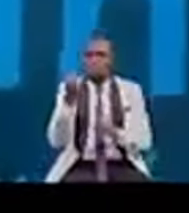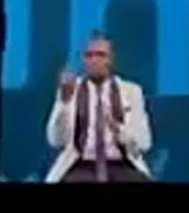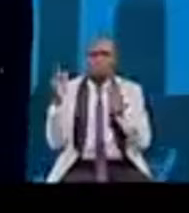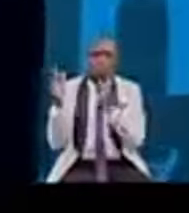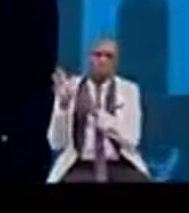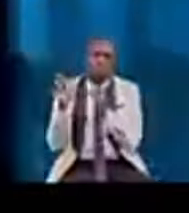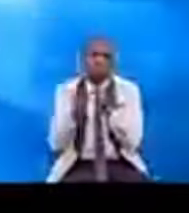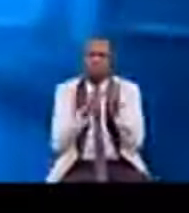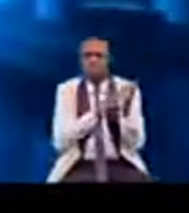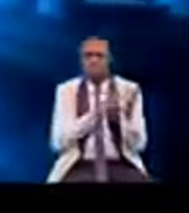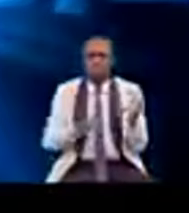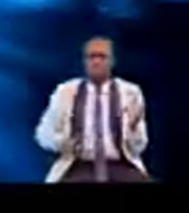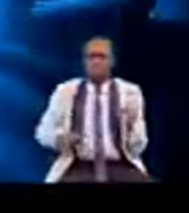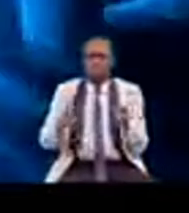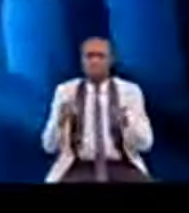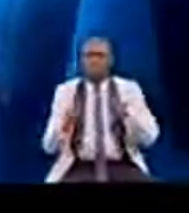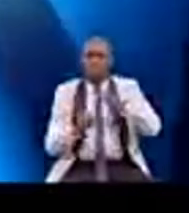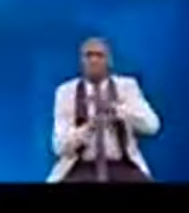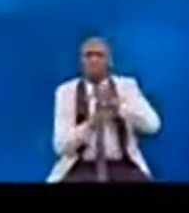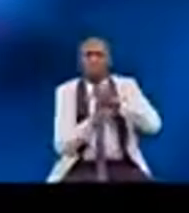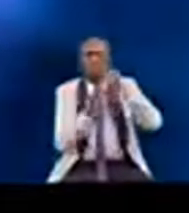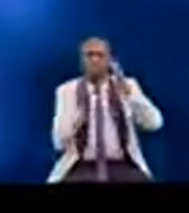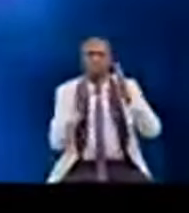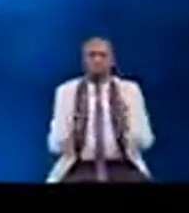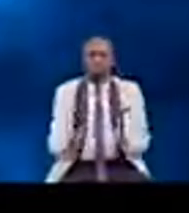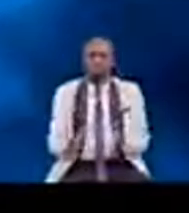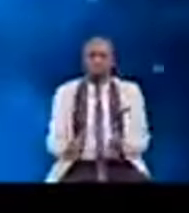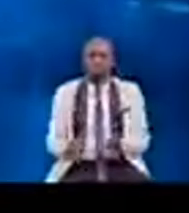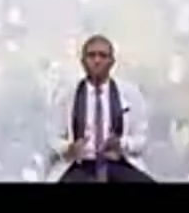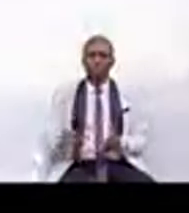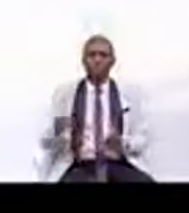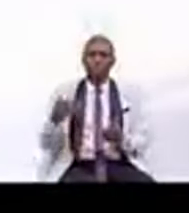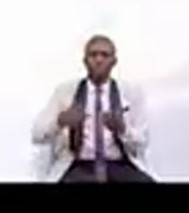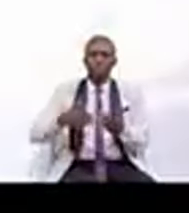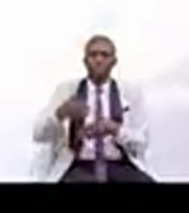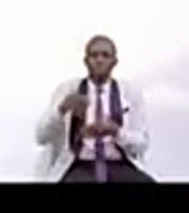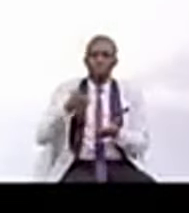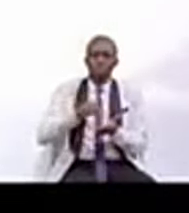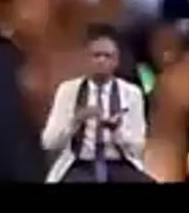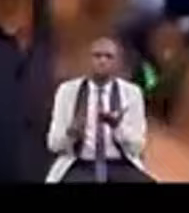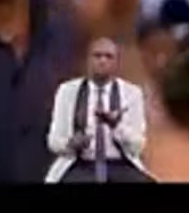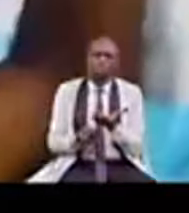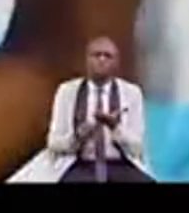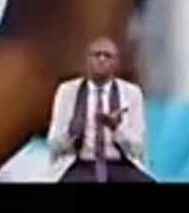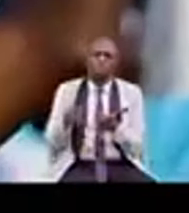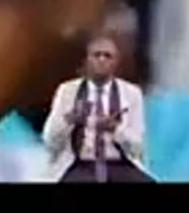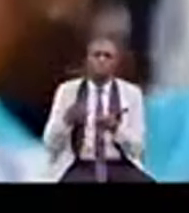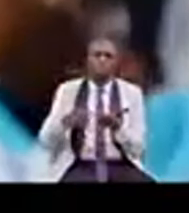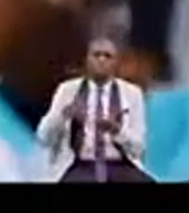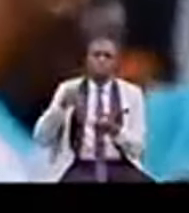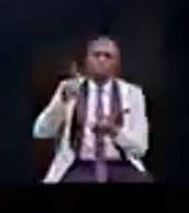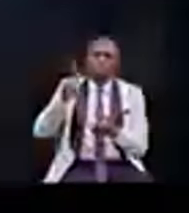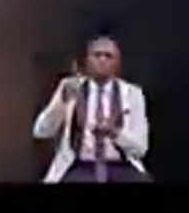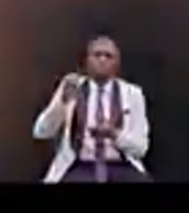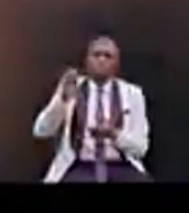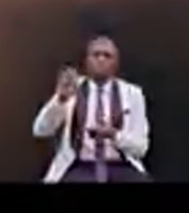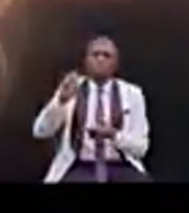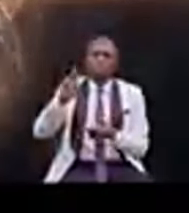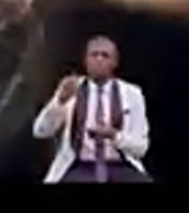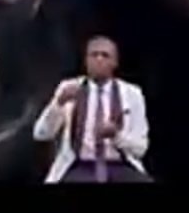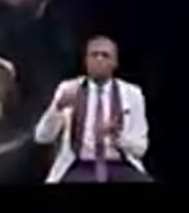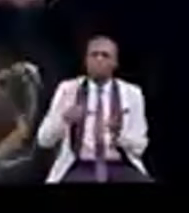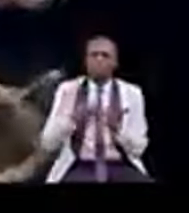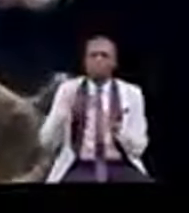of sanctification. It leads them into the experience of holiness, without which